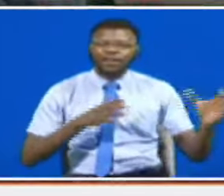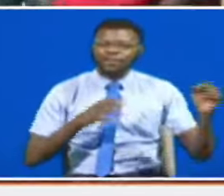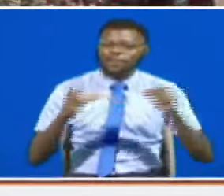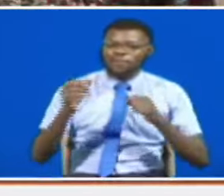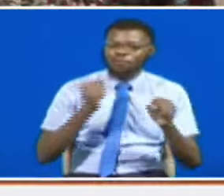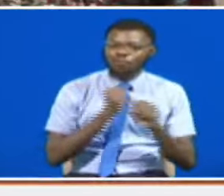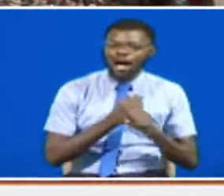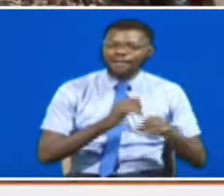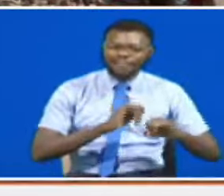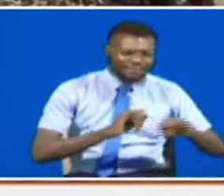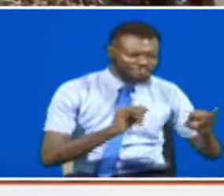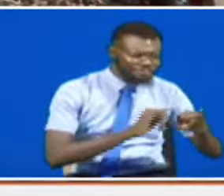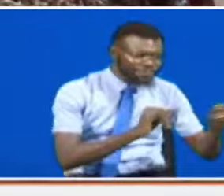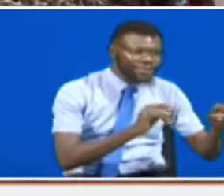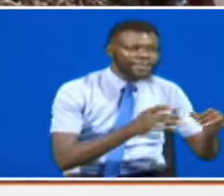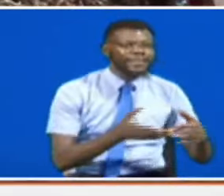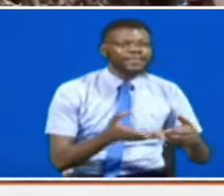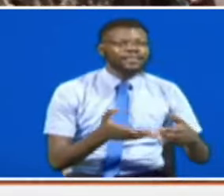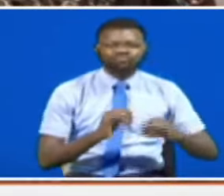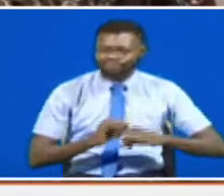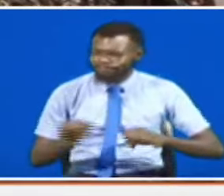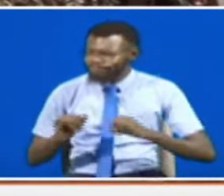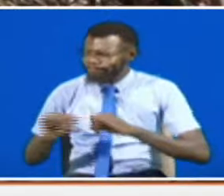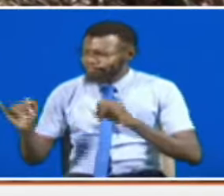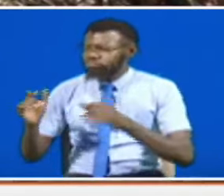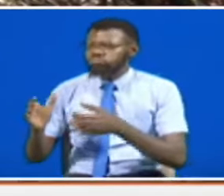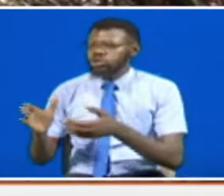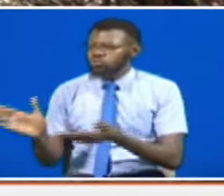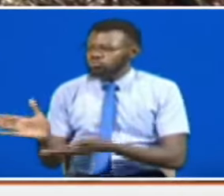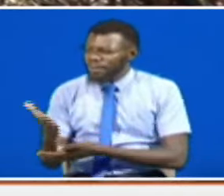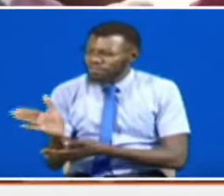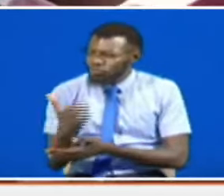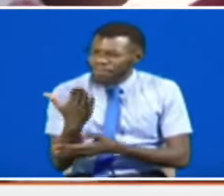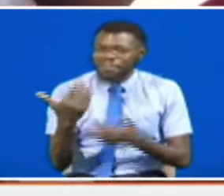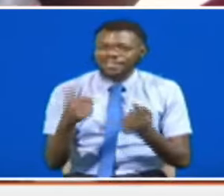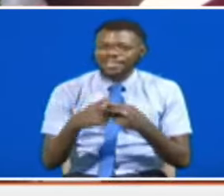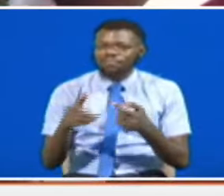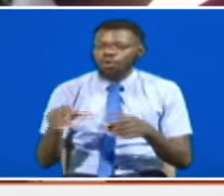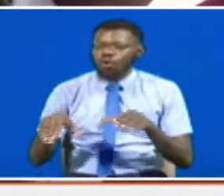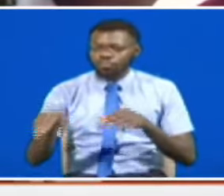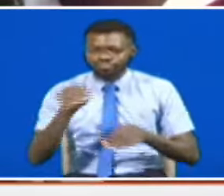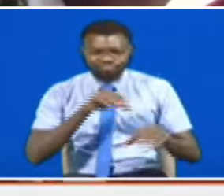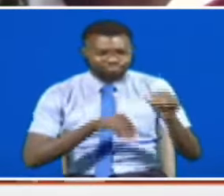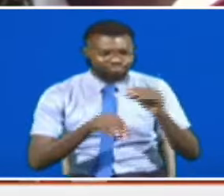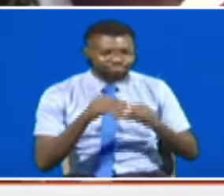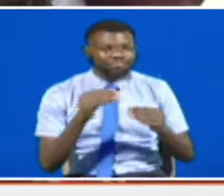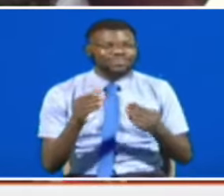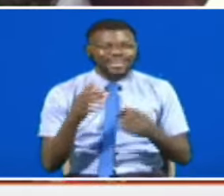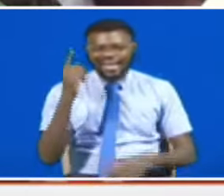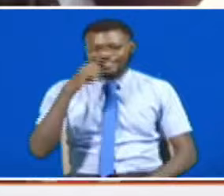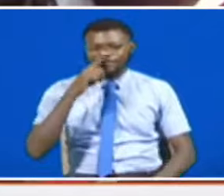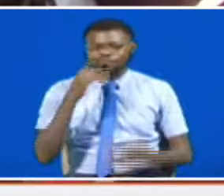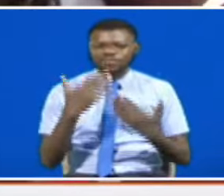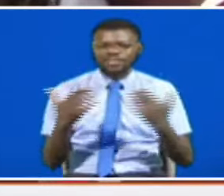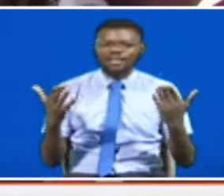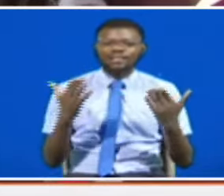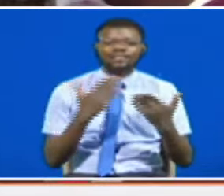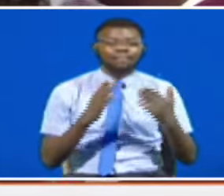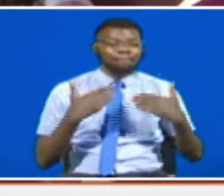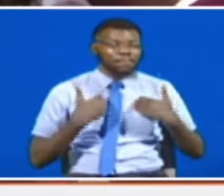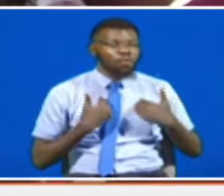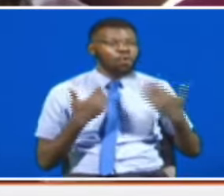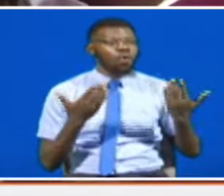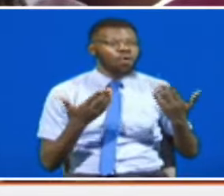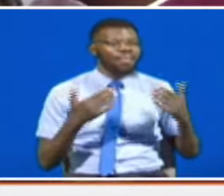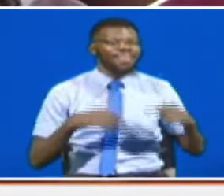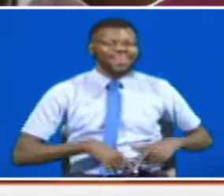city clean by sweeping and clogging drainages and collecting garbage. There are people who have been on the riparians. Ngong River here has burst its